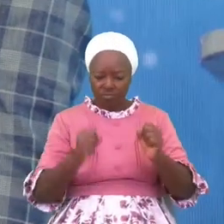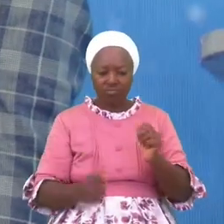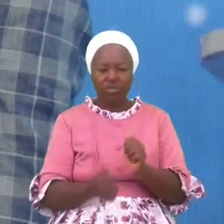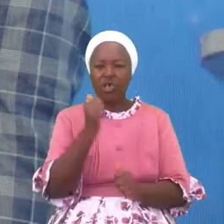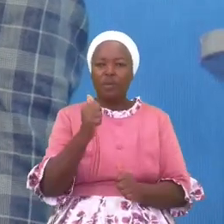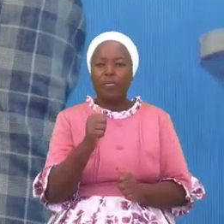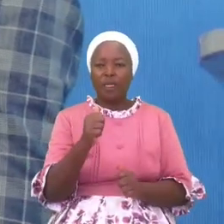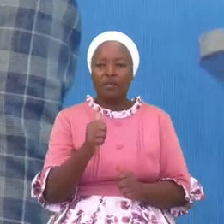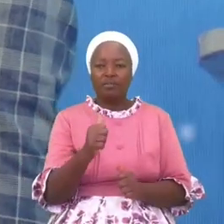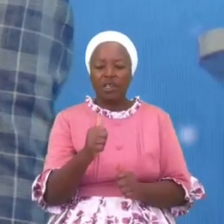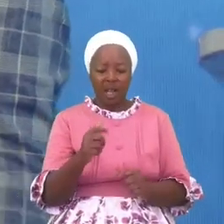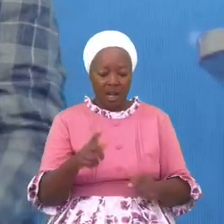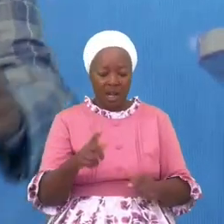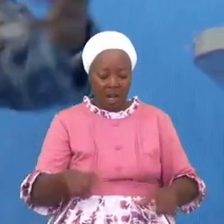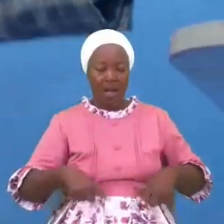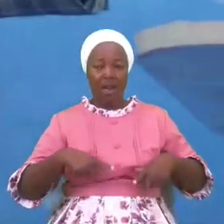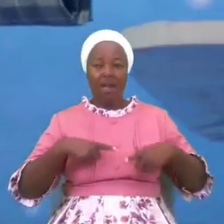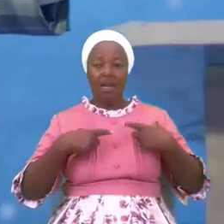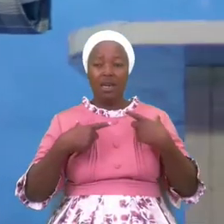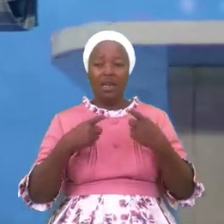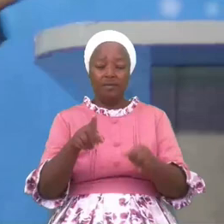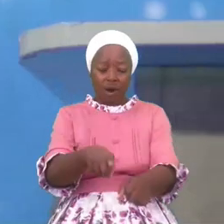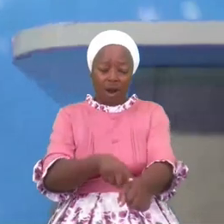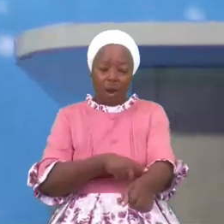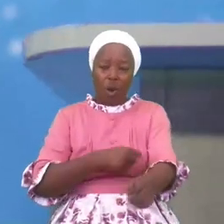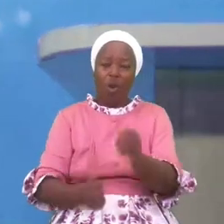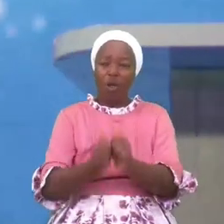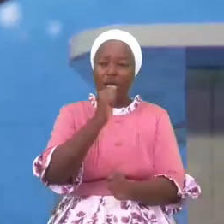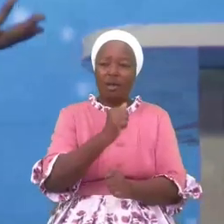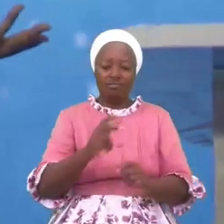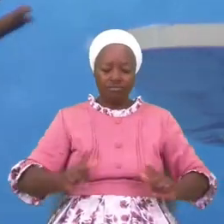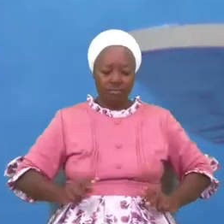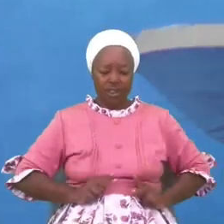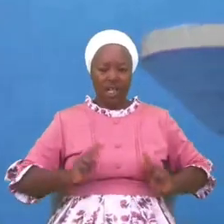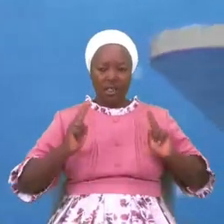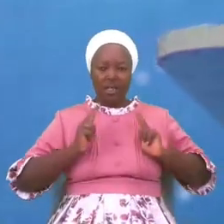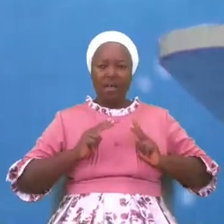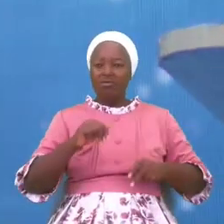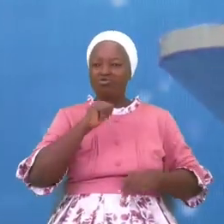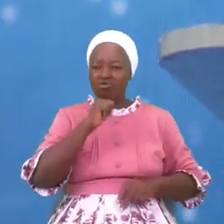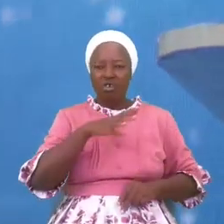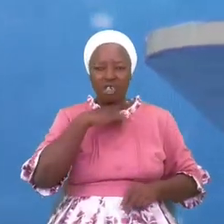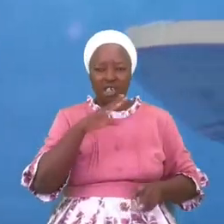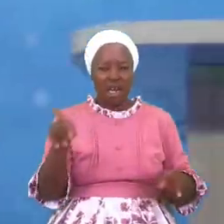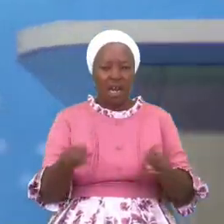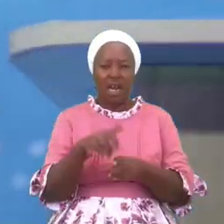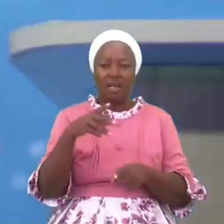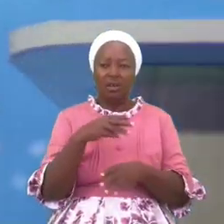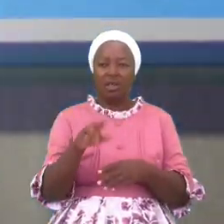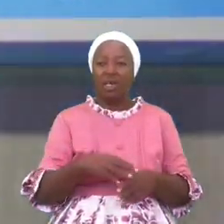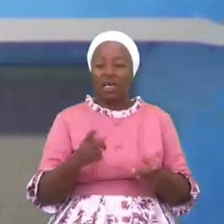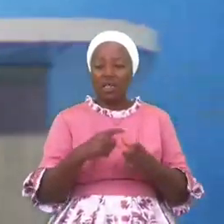healthier, incorruptible, like all the works of men. And that same gospel comes to you today. And